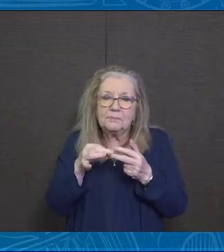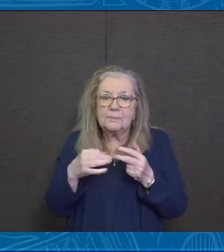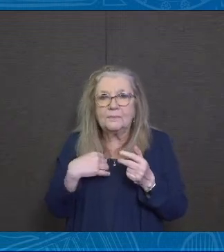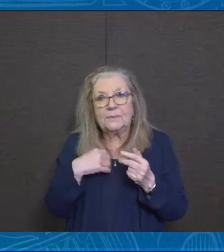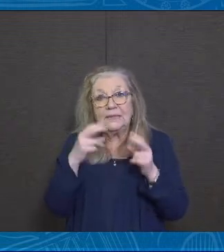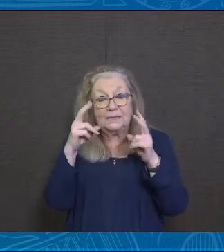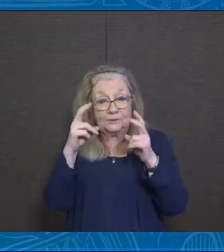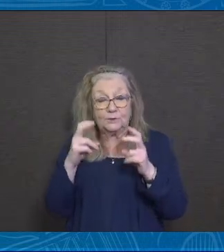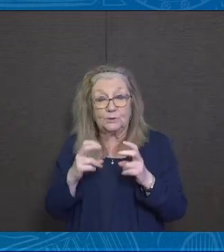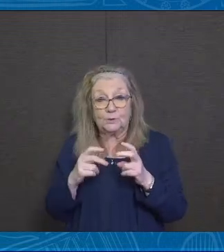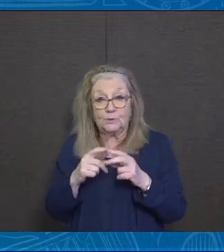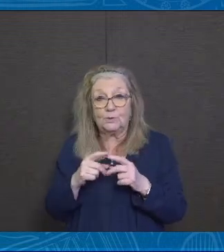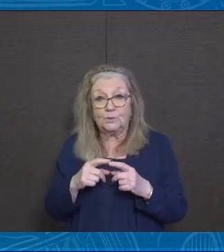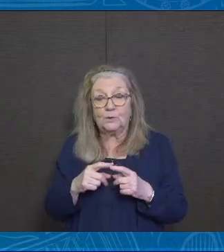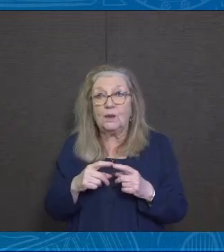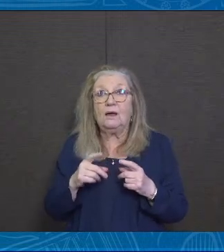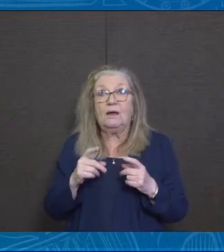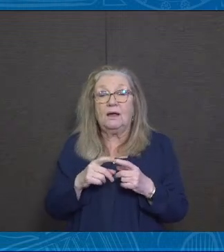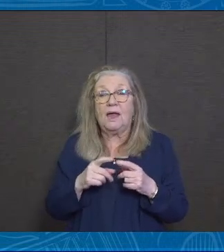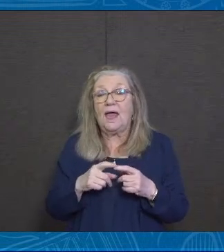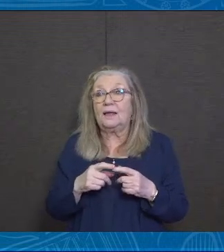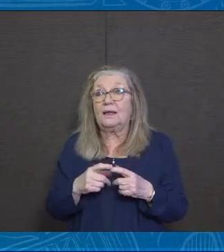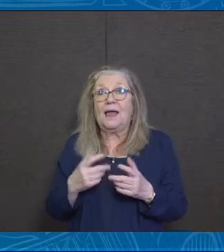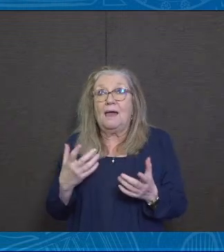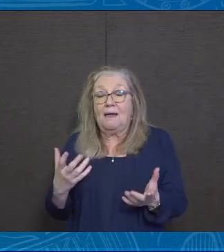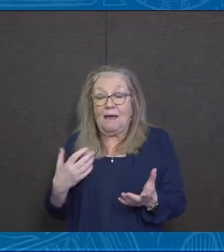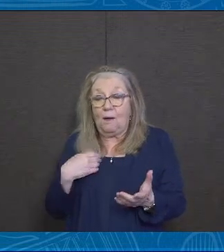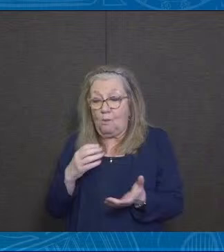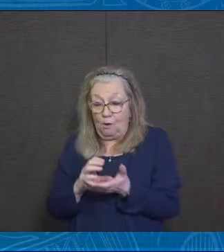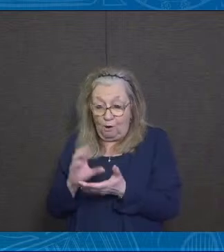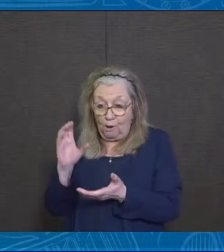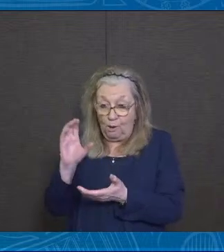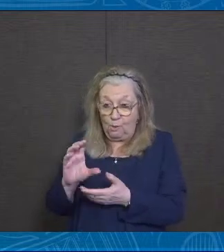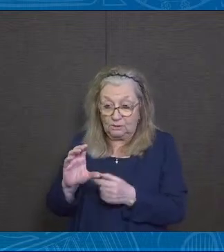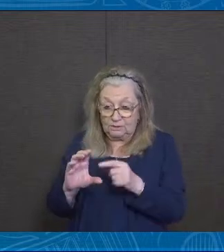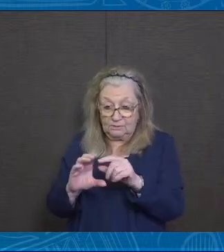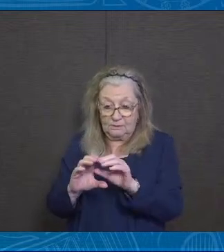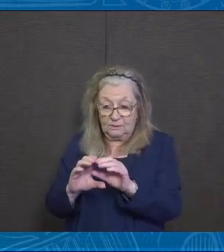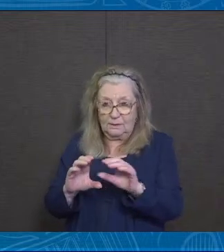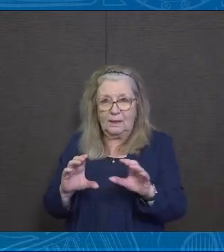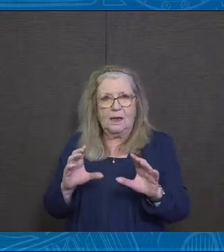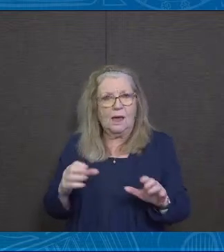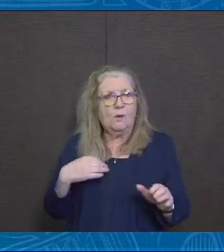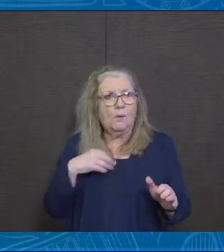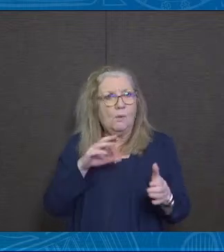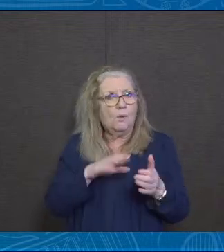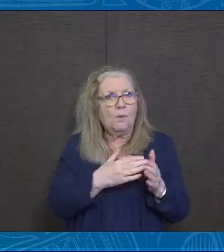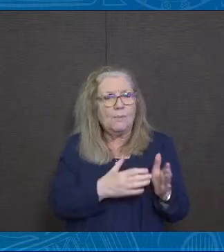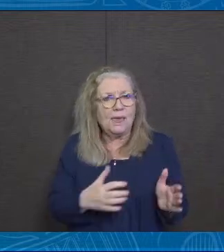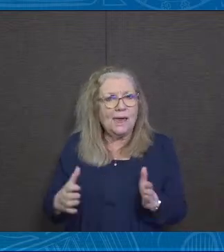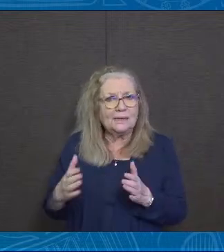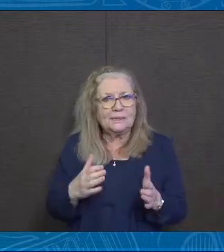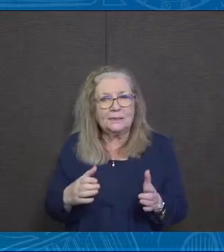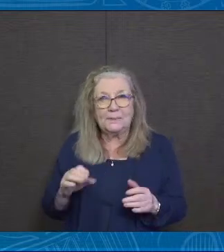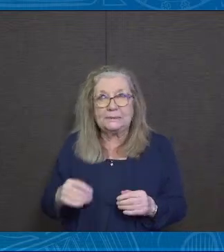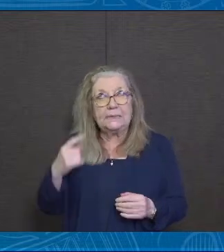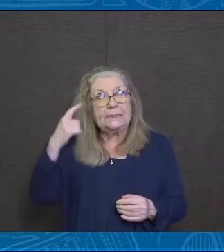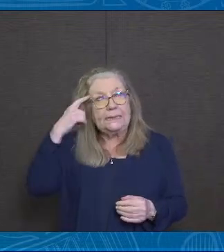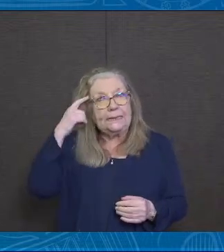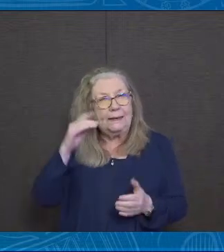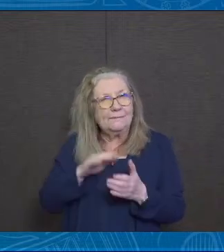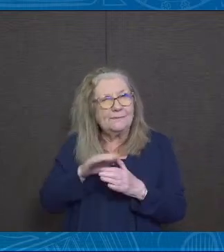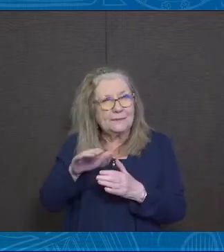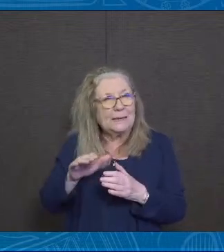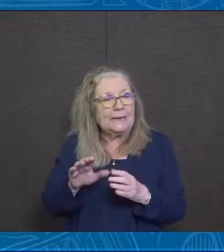actually the back-end loading of disaster risk financing in terms of the contingency planning and putting funds aside. And